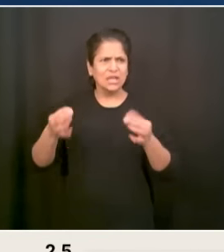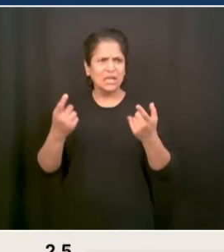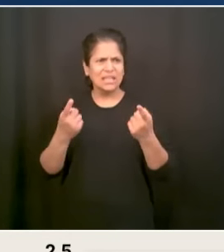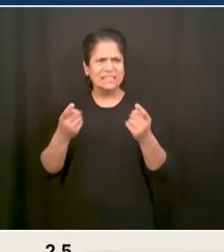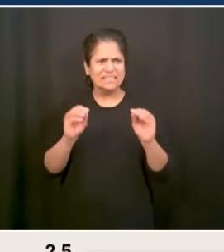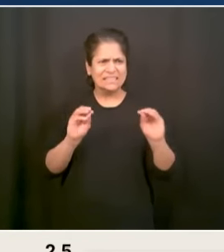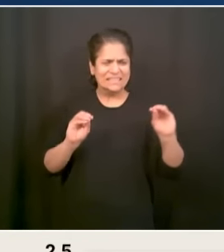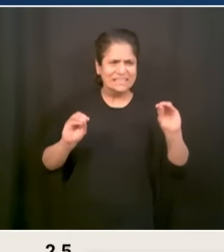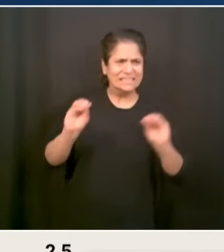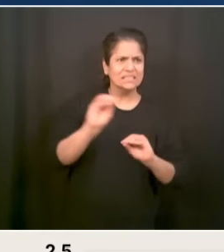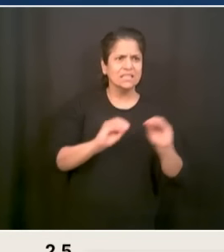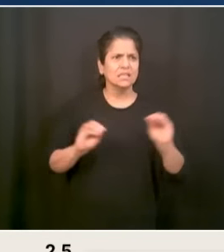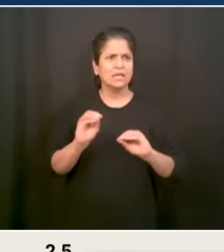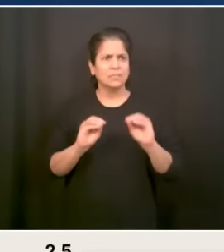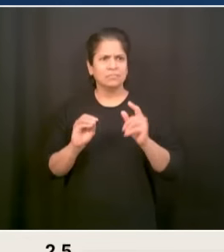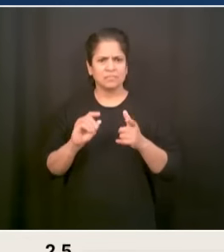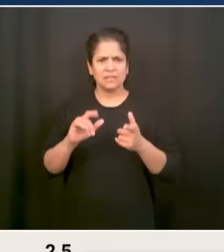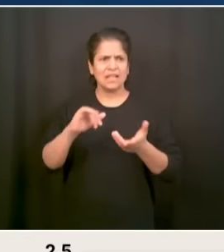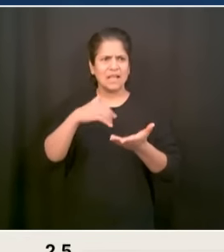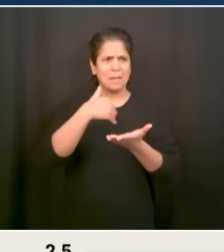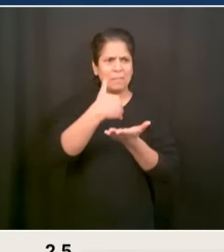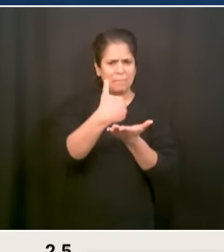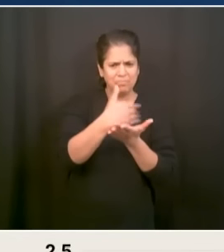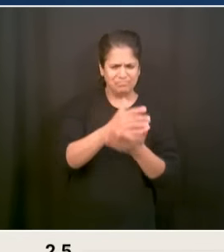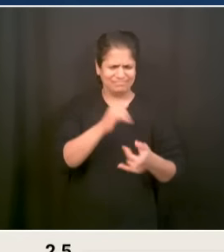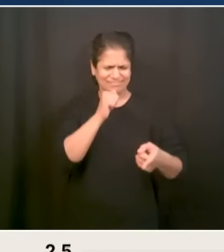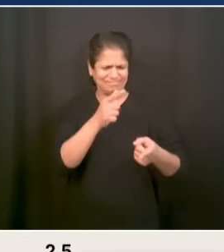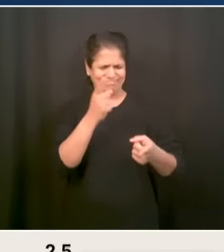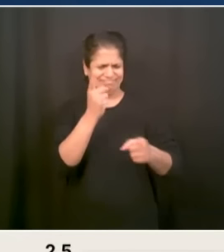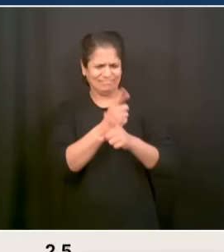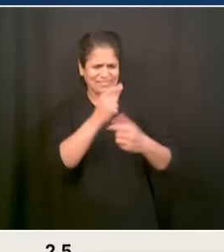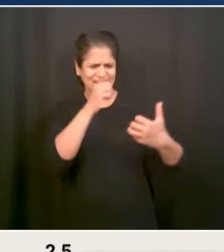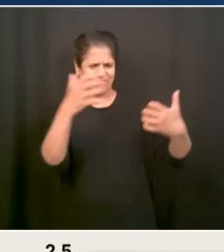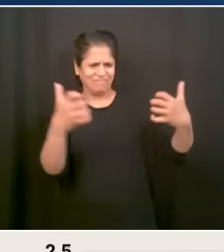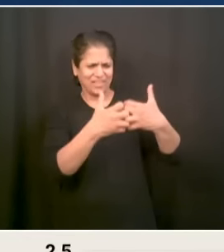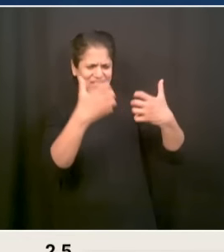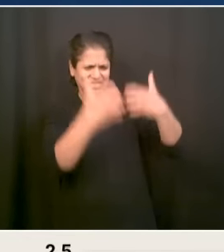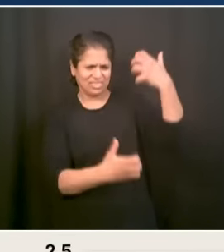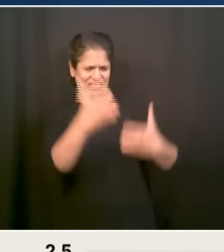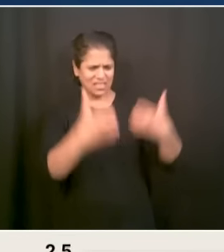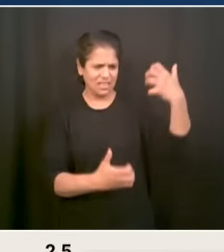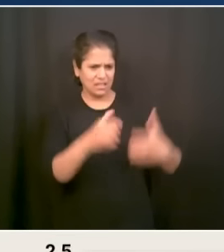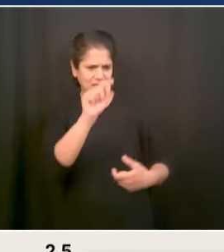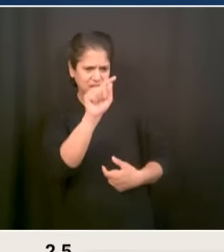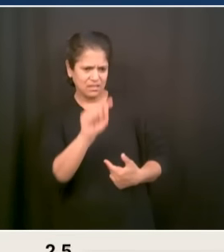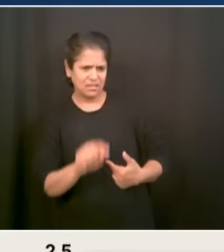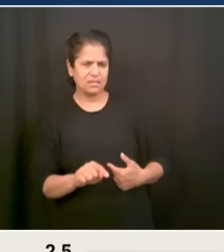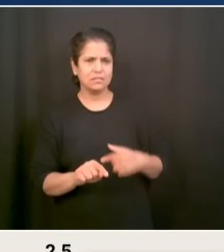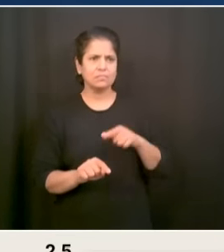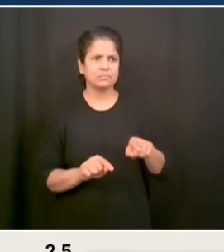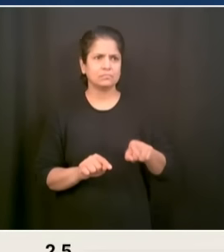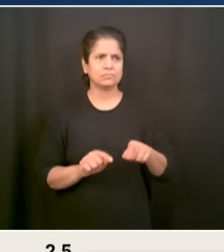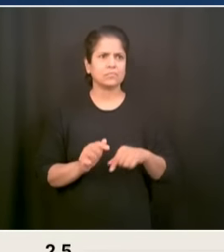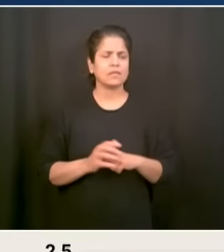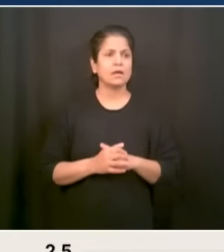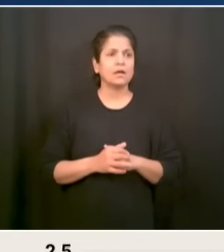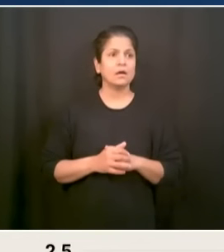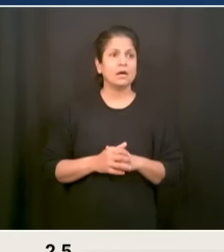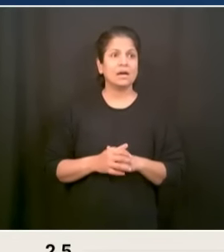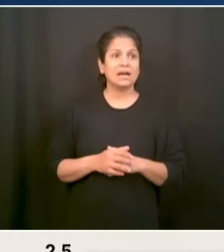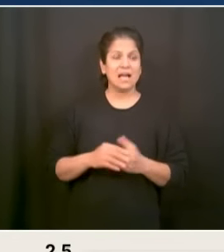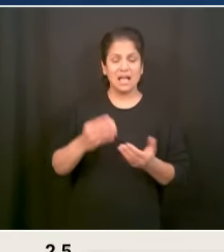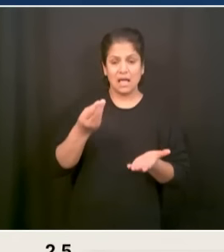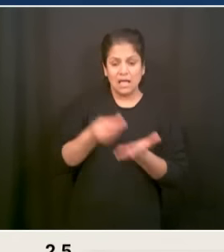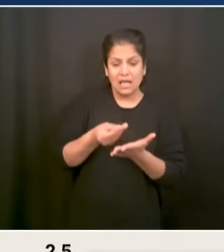current estimates are $1.625 billion, nearly double what he had accounted for. He budgeted